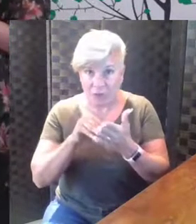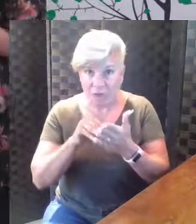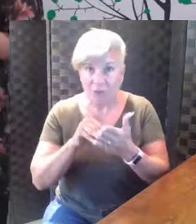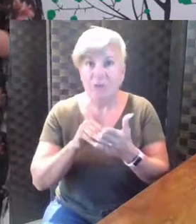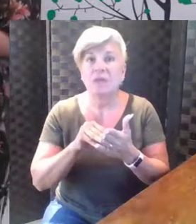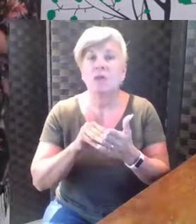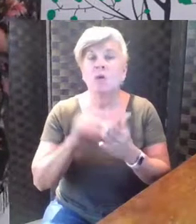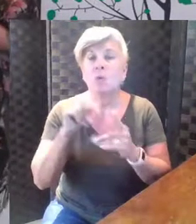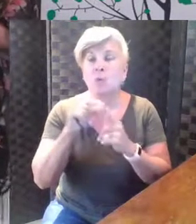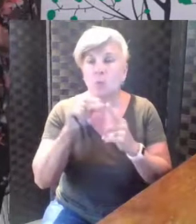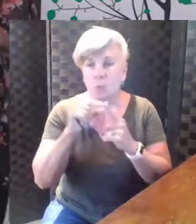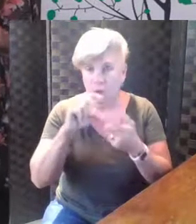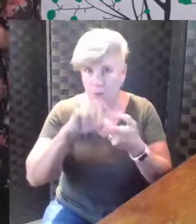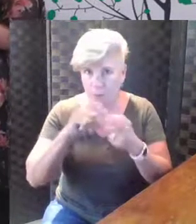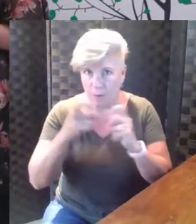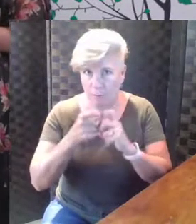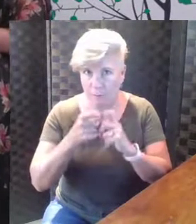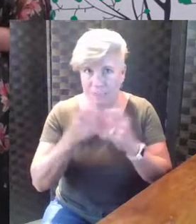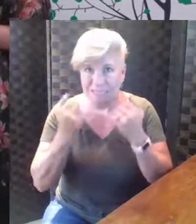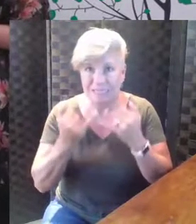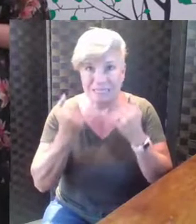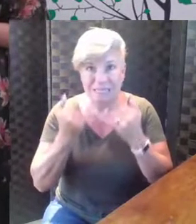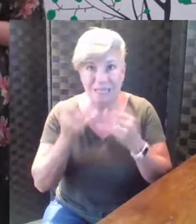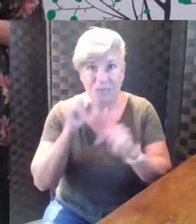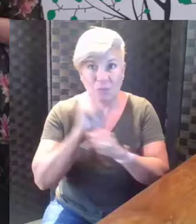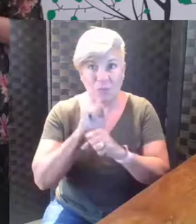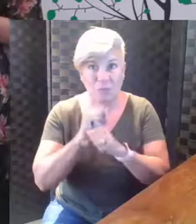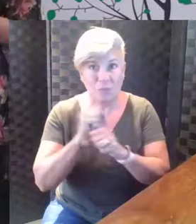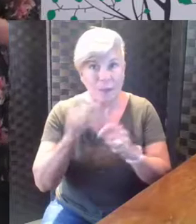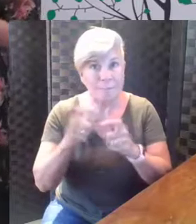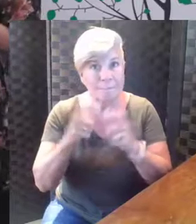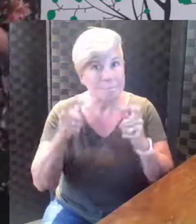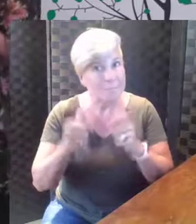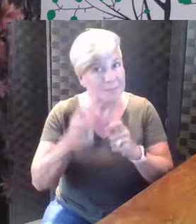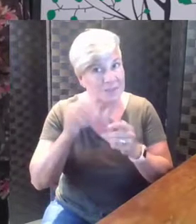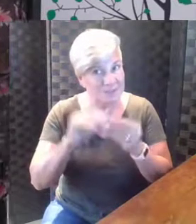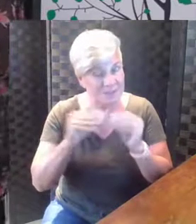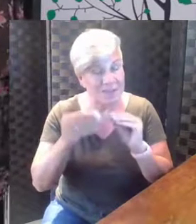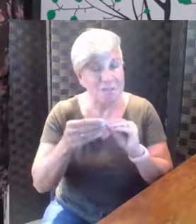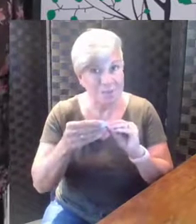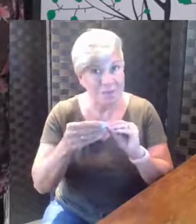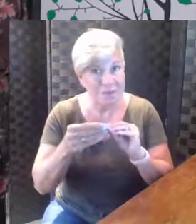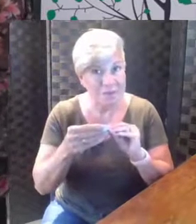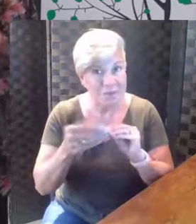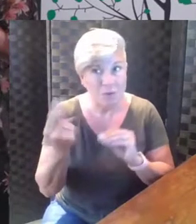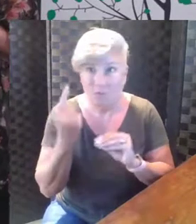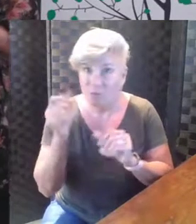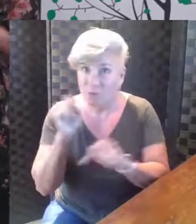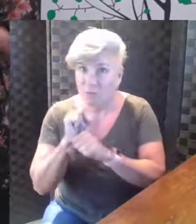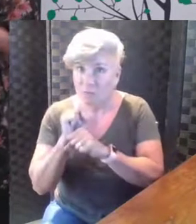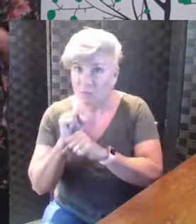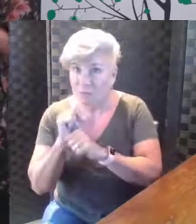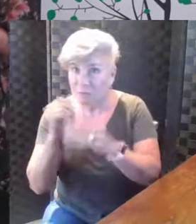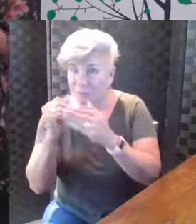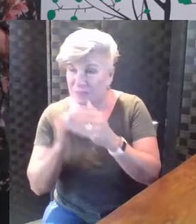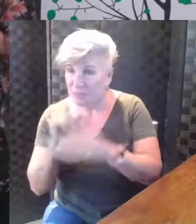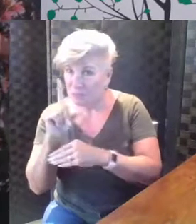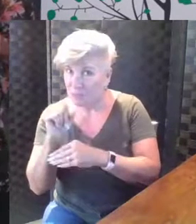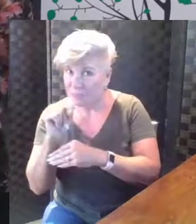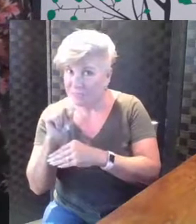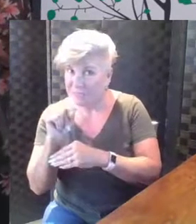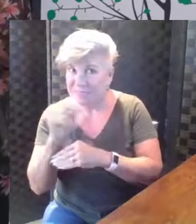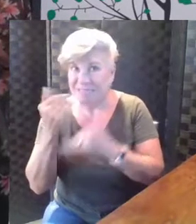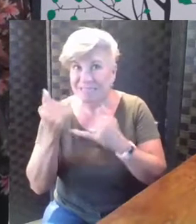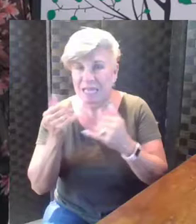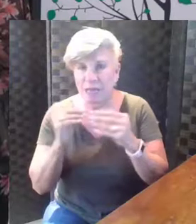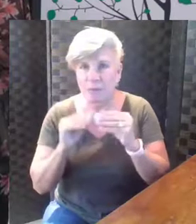work with word problems, but we're going to be working with some larger numbers these next few days. We had only been working within 20,